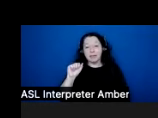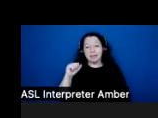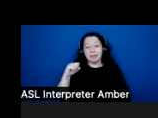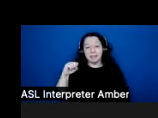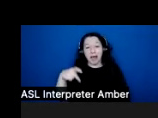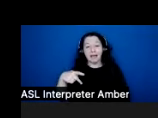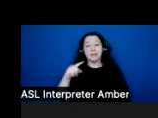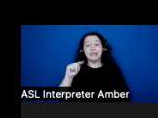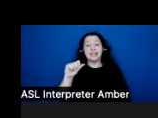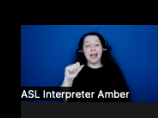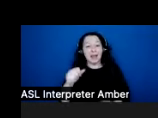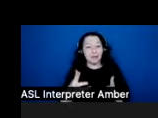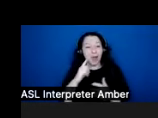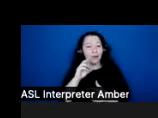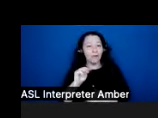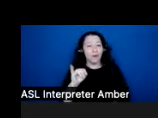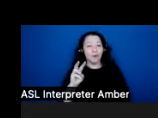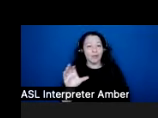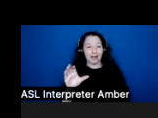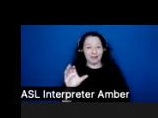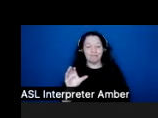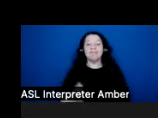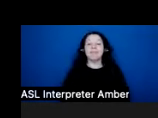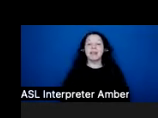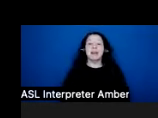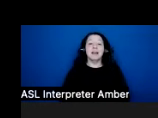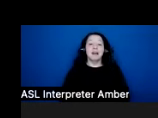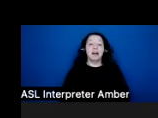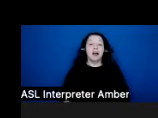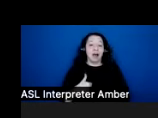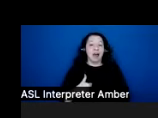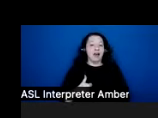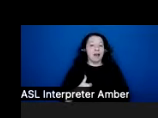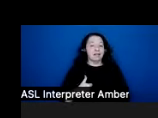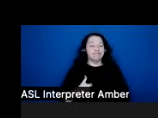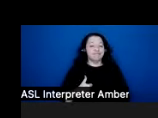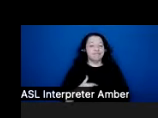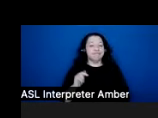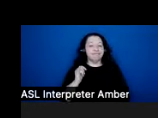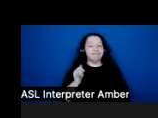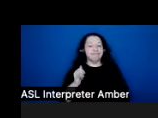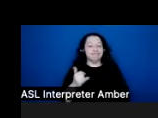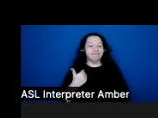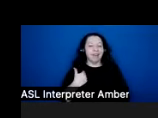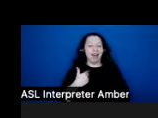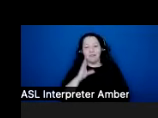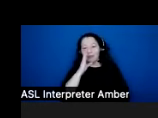provider for MUSEC. I too have direct